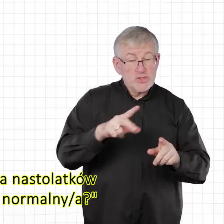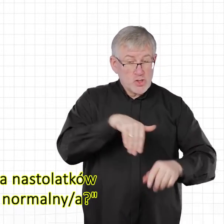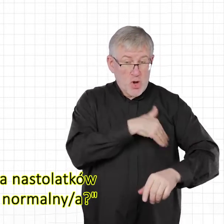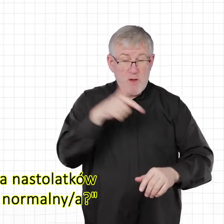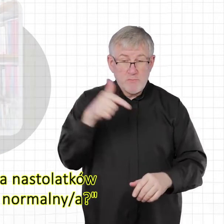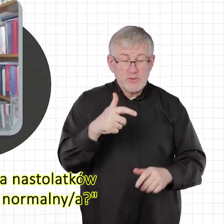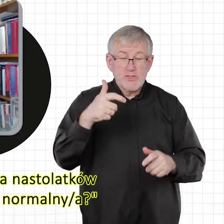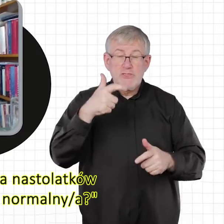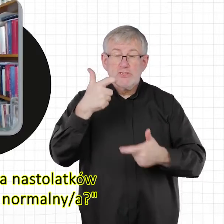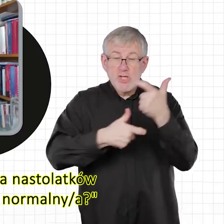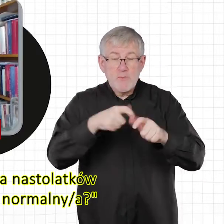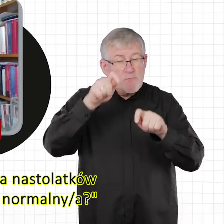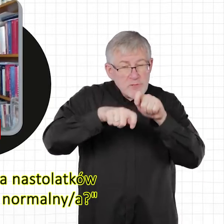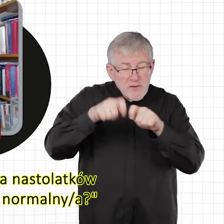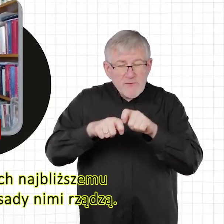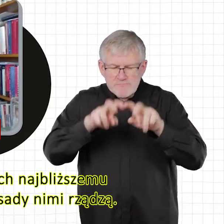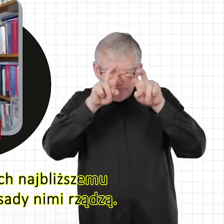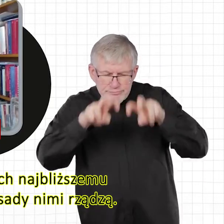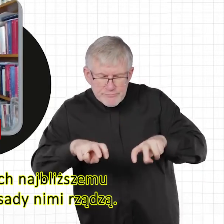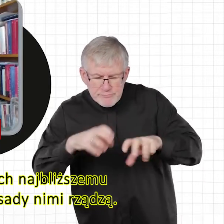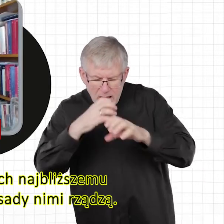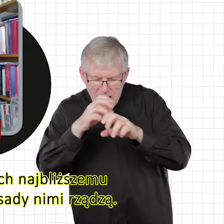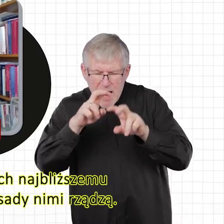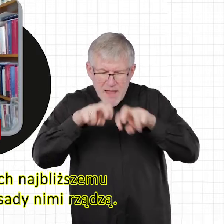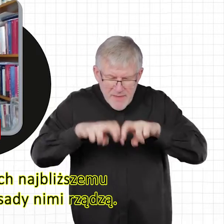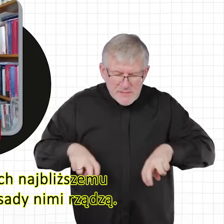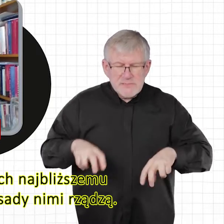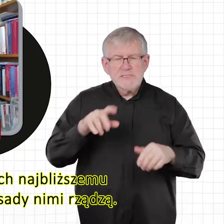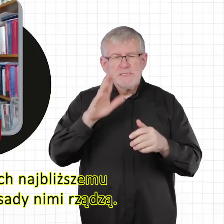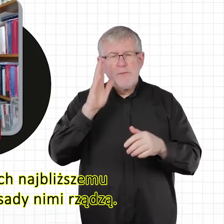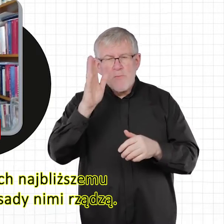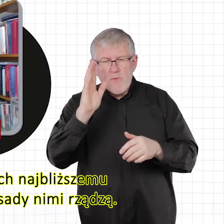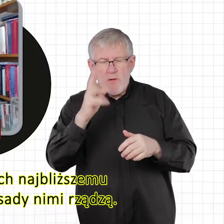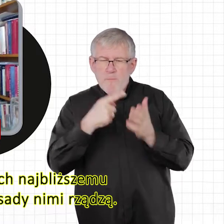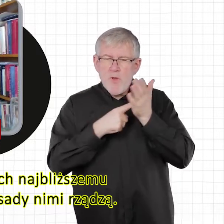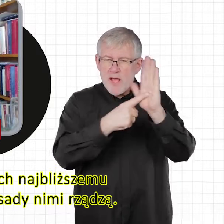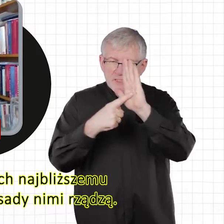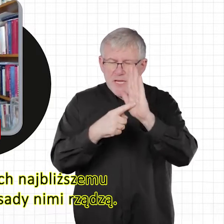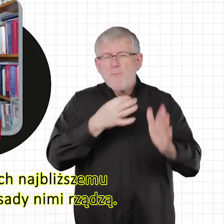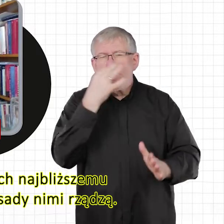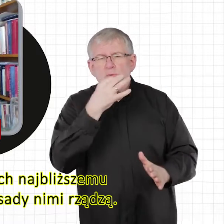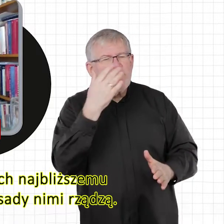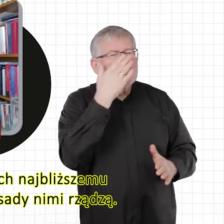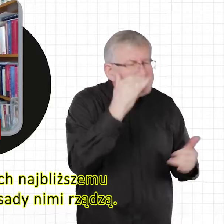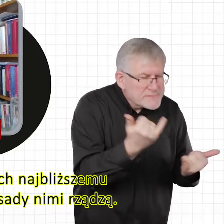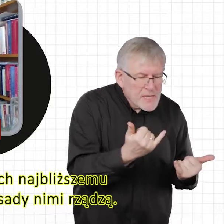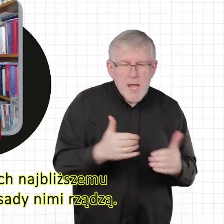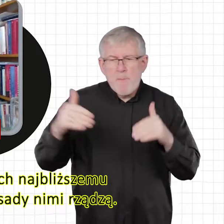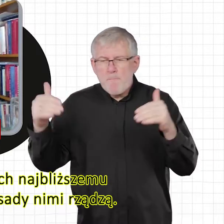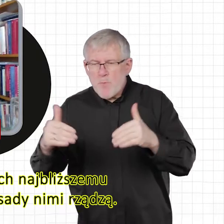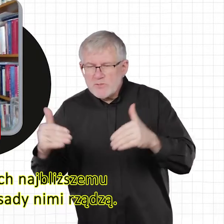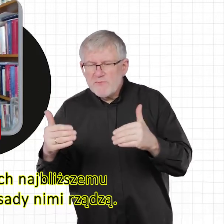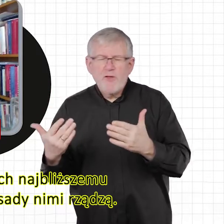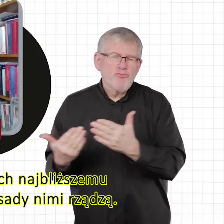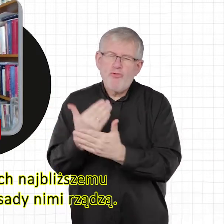normal, but it's like it's called that. Are you normal? And it's about the teenagers